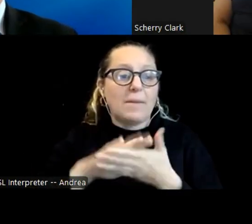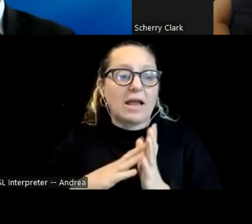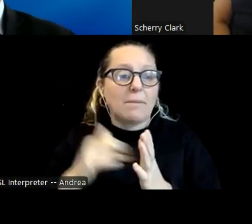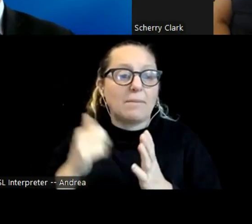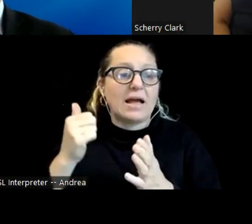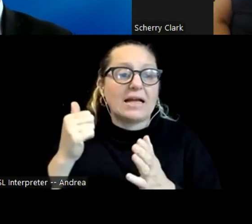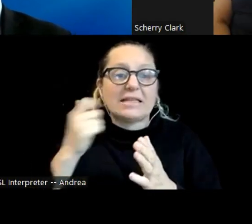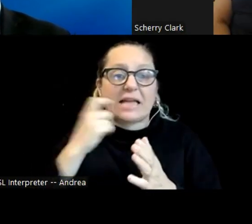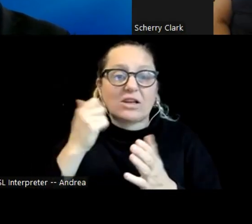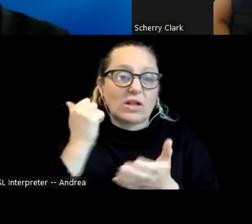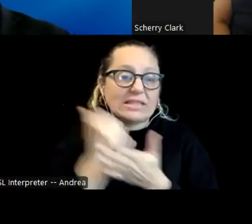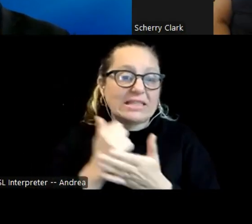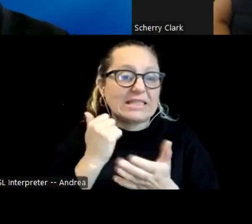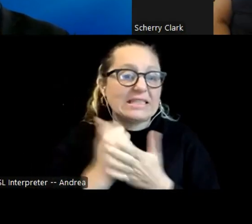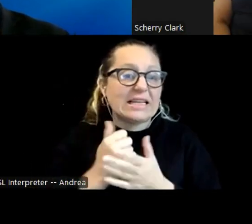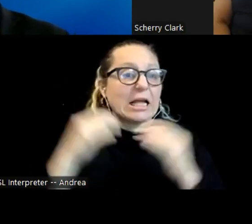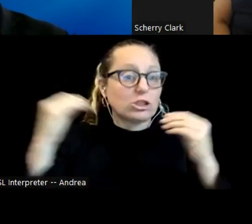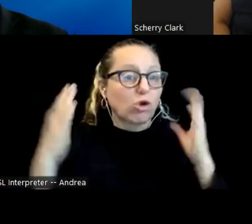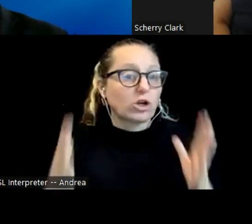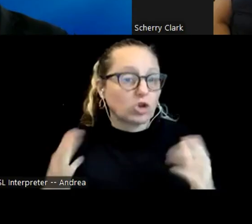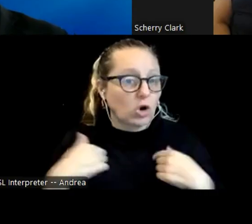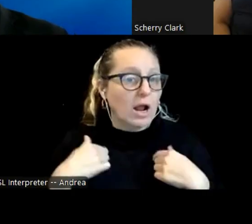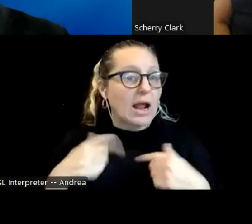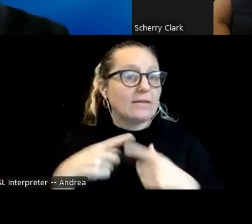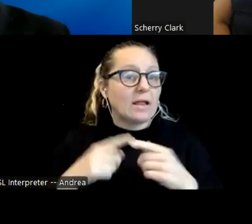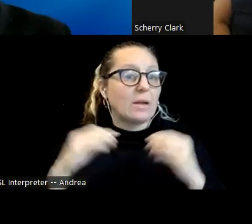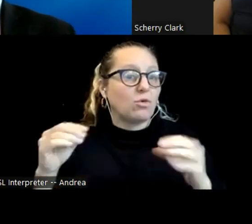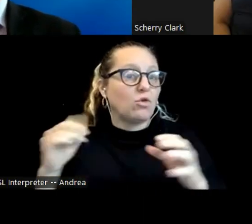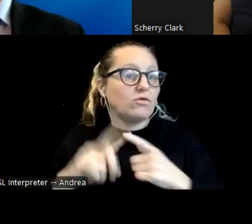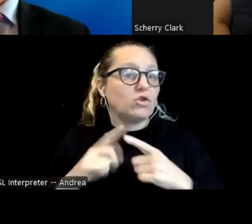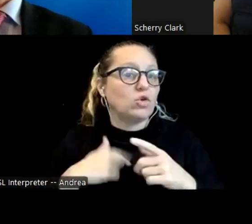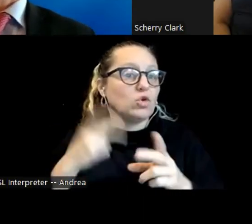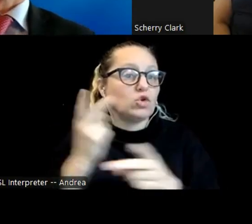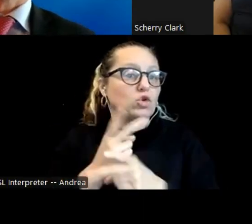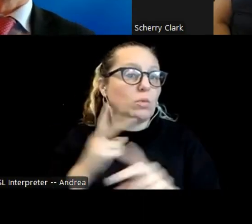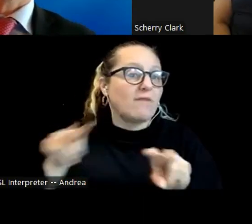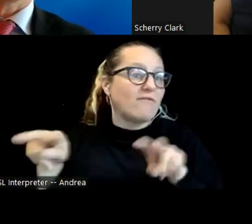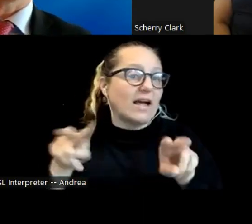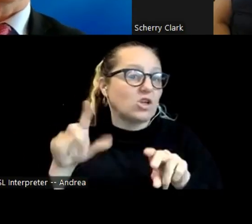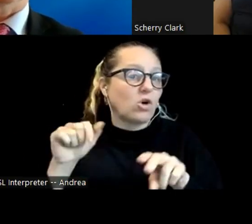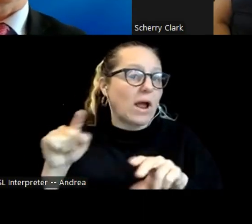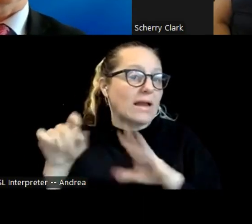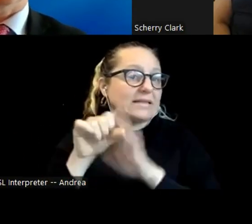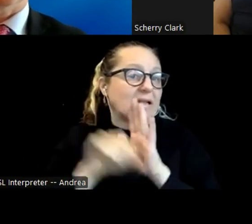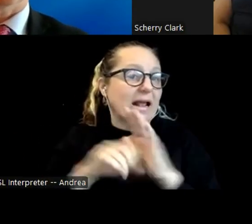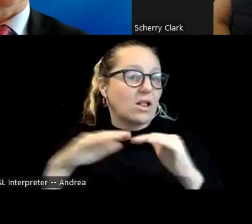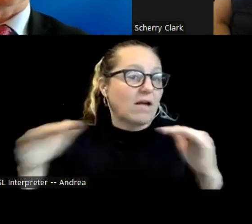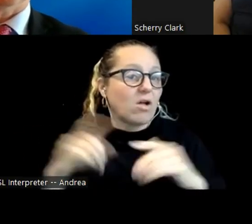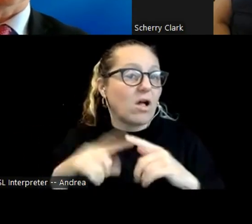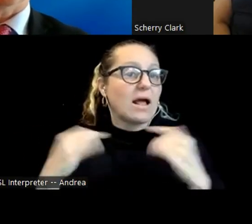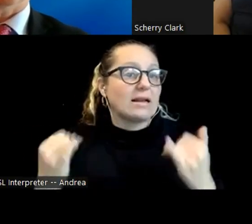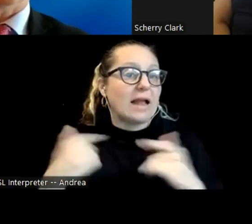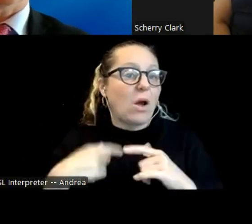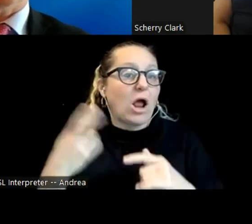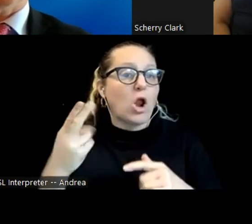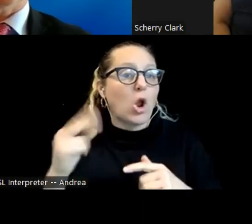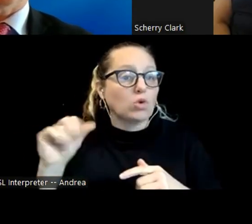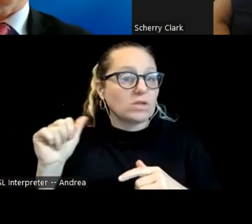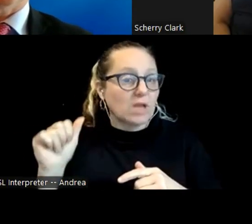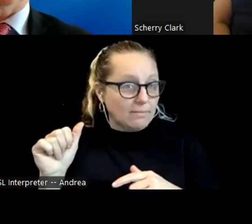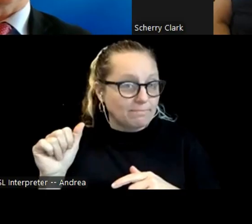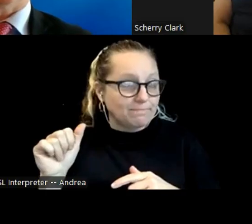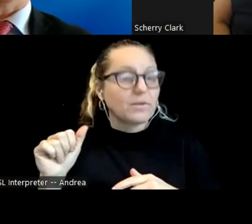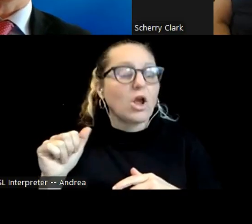assisting instructor. And then from there moved to supervising at a state level and now at HOSA.